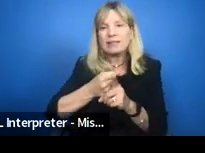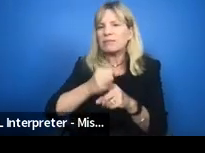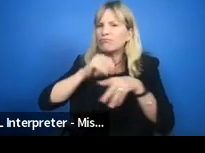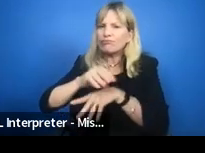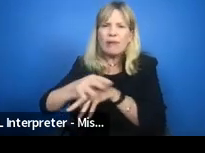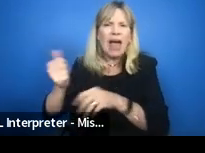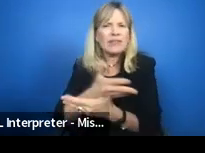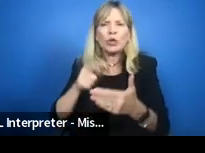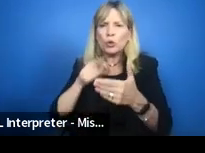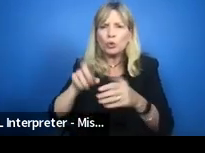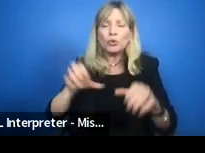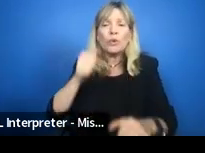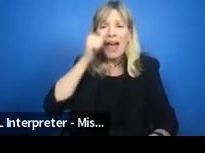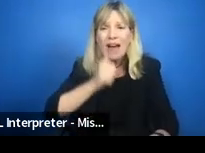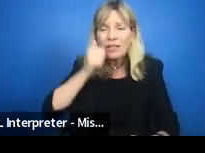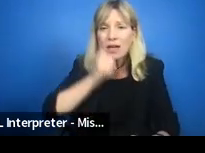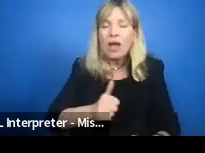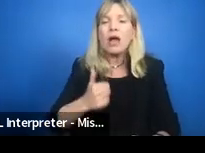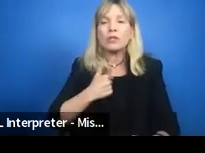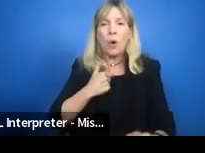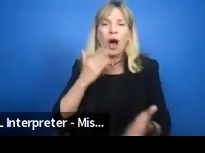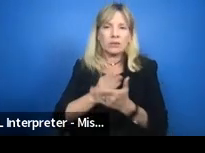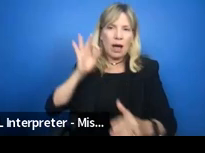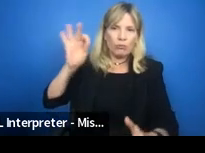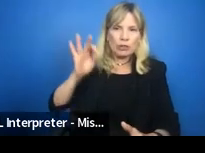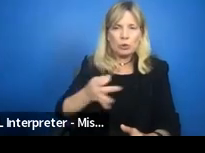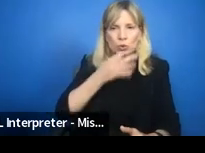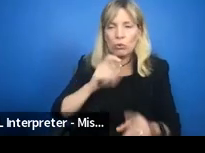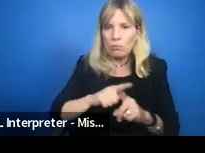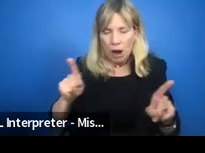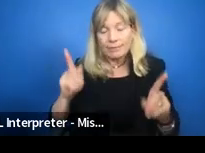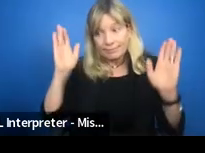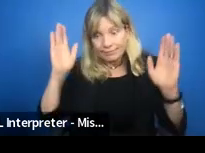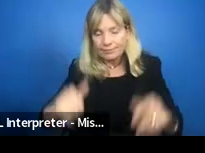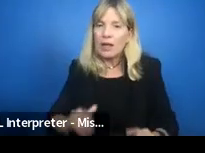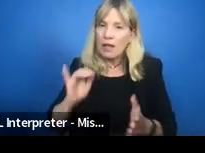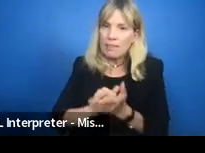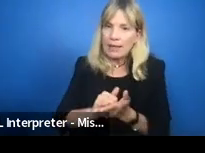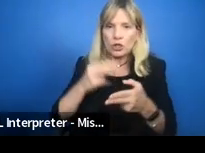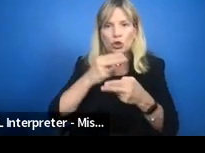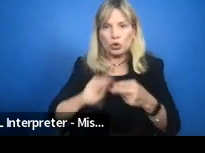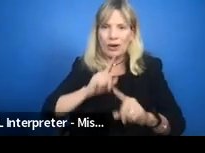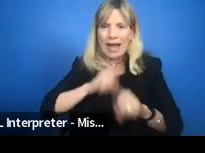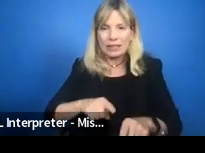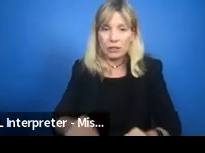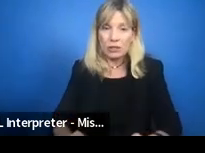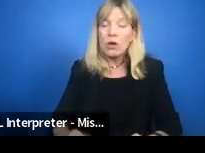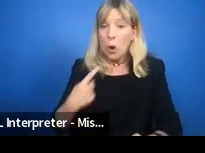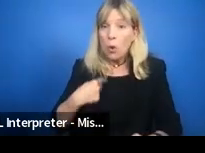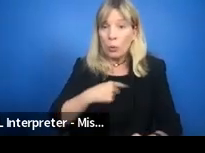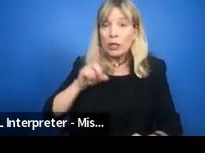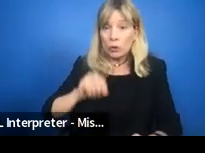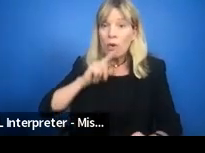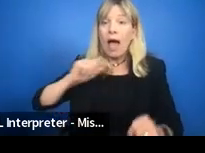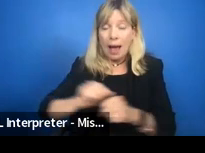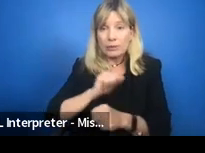day. So I'll get off my soapbox in a second, but that's really the short answer. And we do,